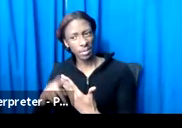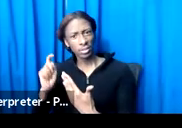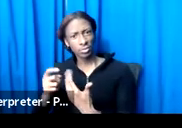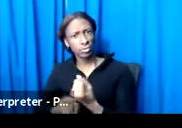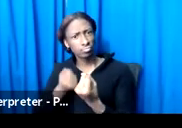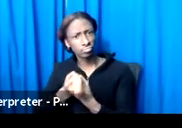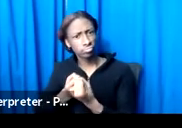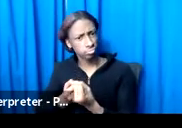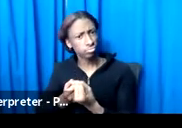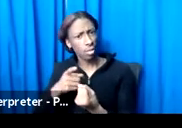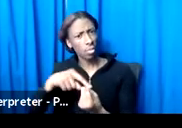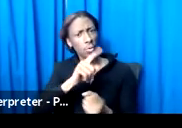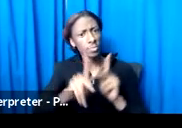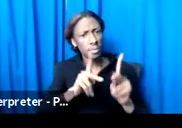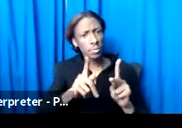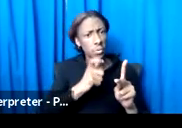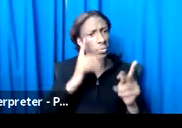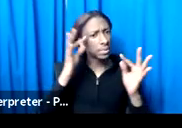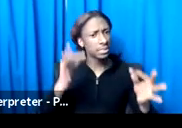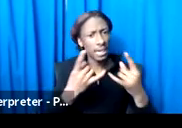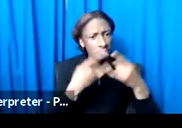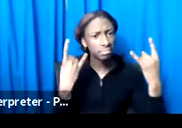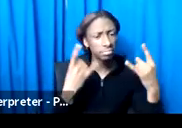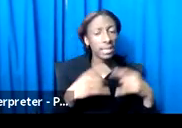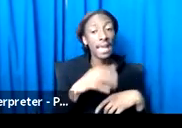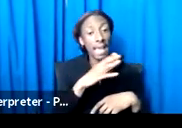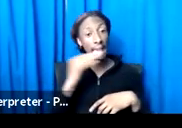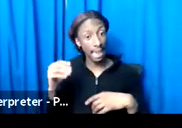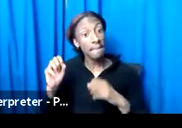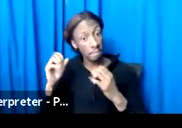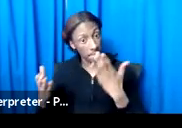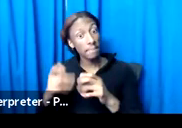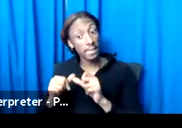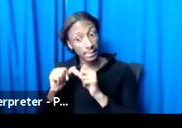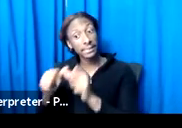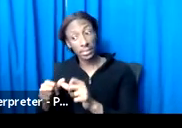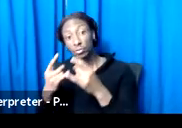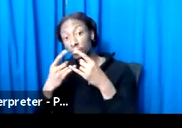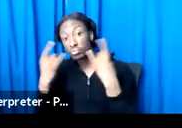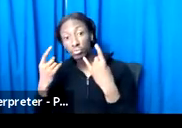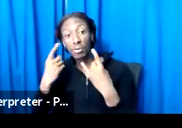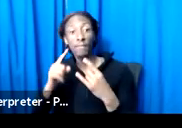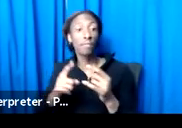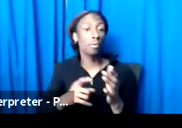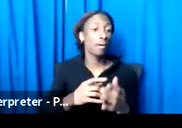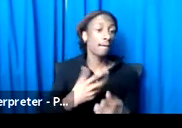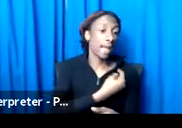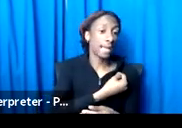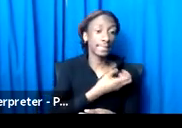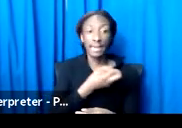choose to wear a mask. Camps may also choose to continue to require masks for vaccinated and not fully vaccinated campers and